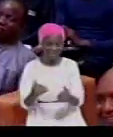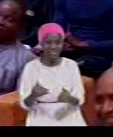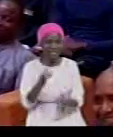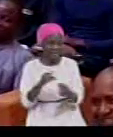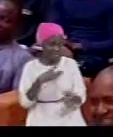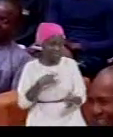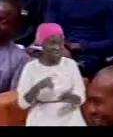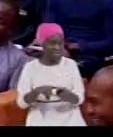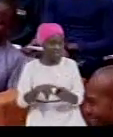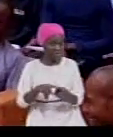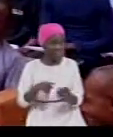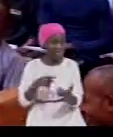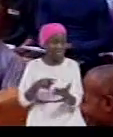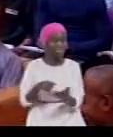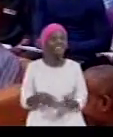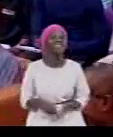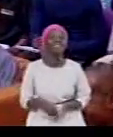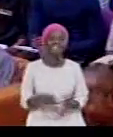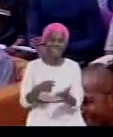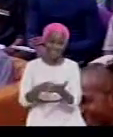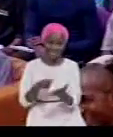come.